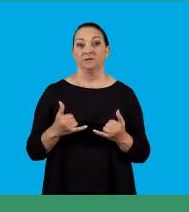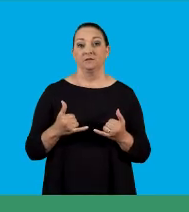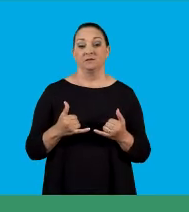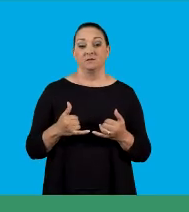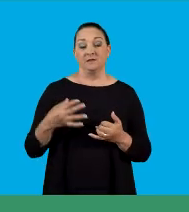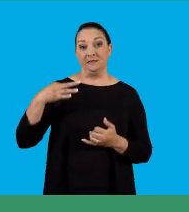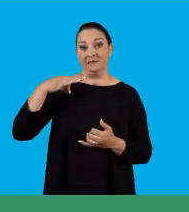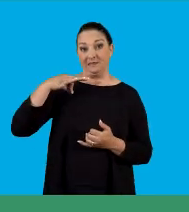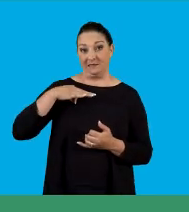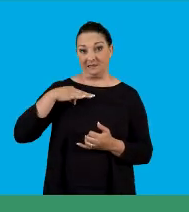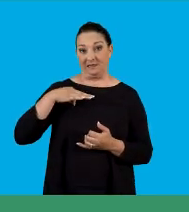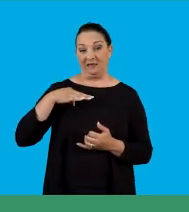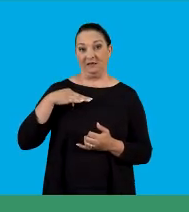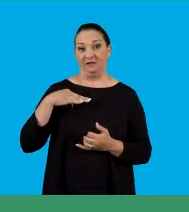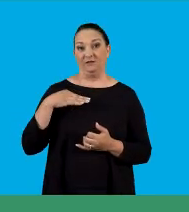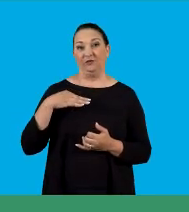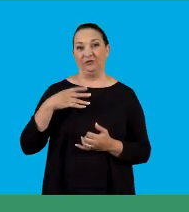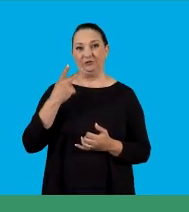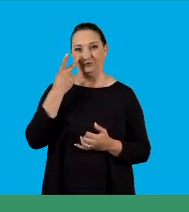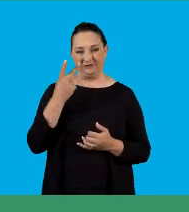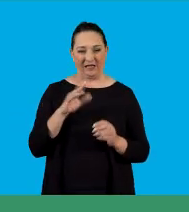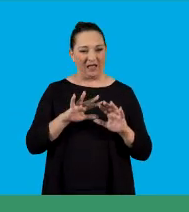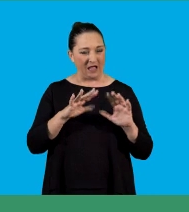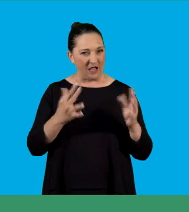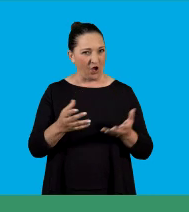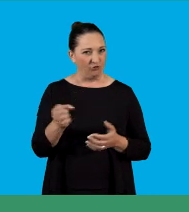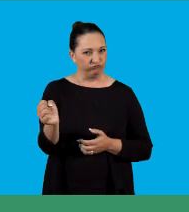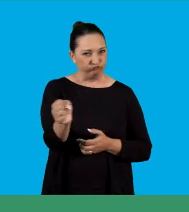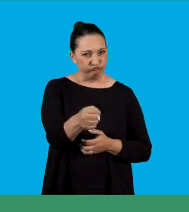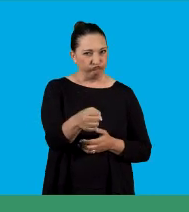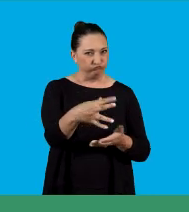is based on now the nature of employment. This is the